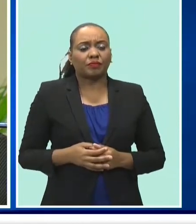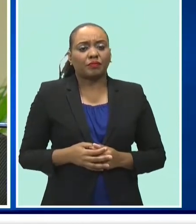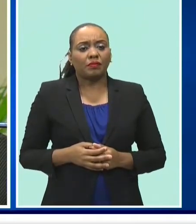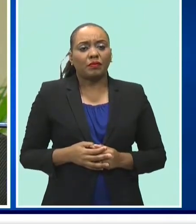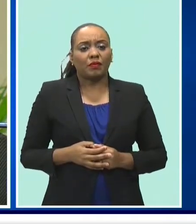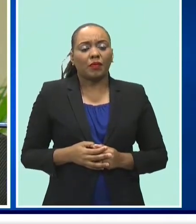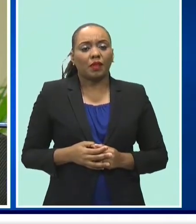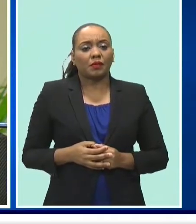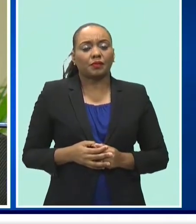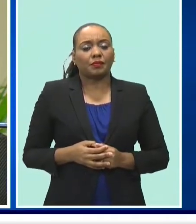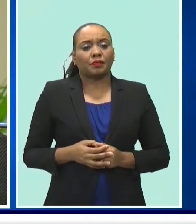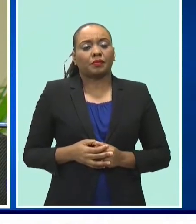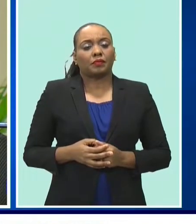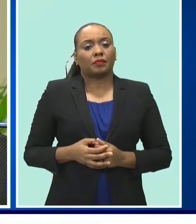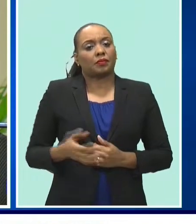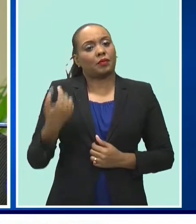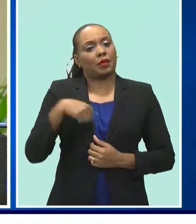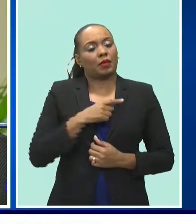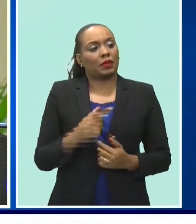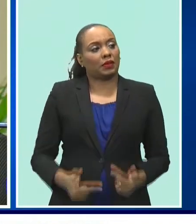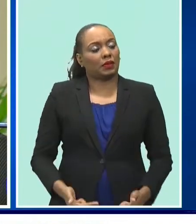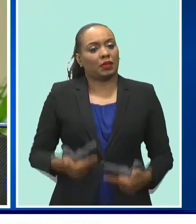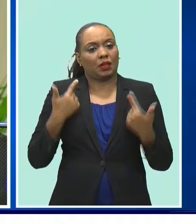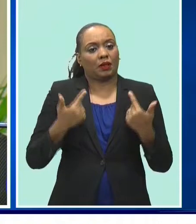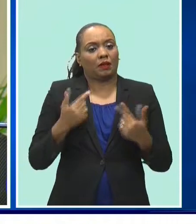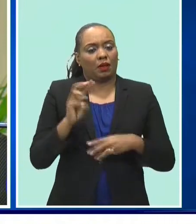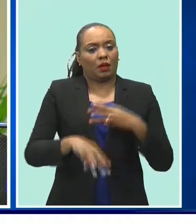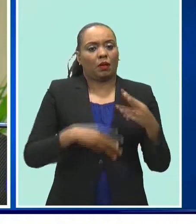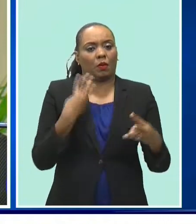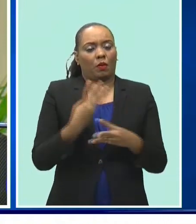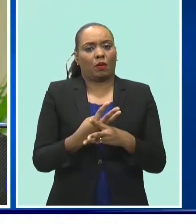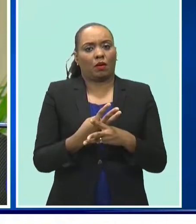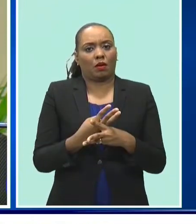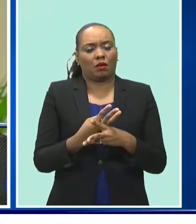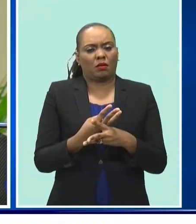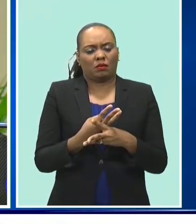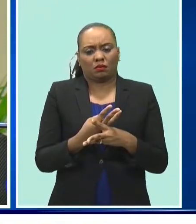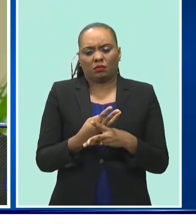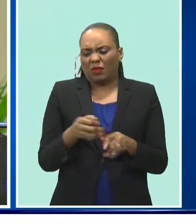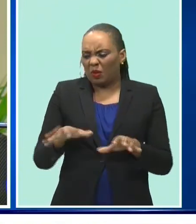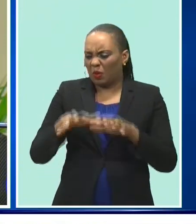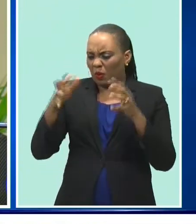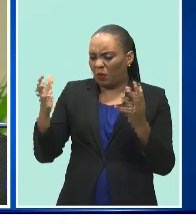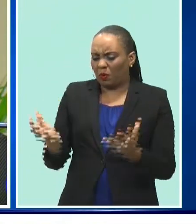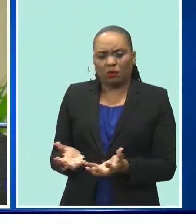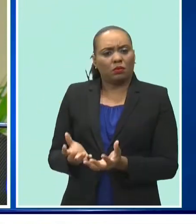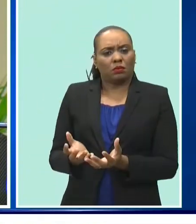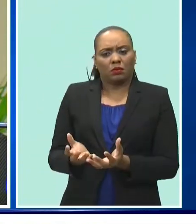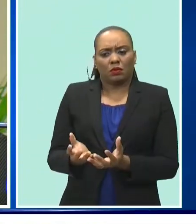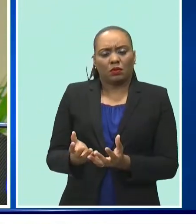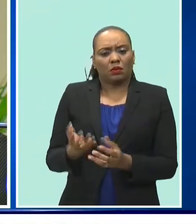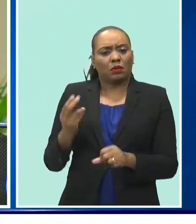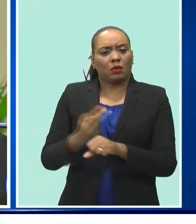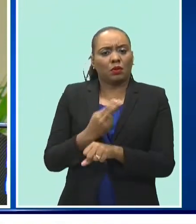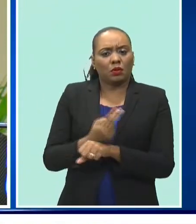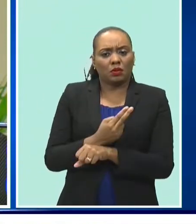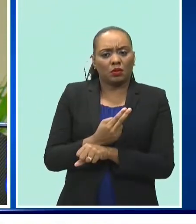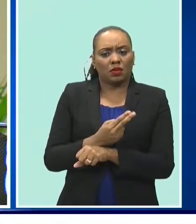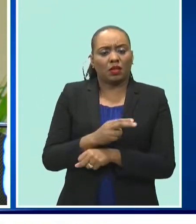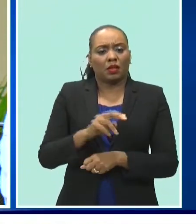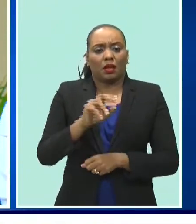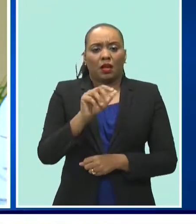We are living in a world where we have big players that are utilizing artificial intelligence